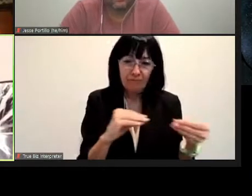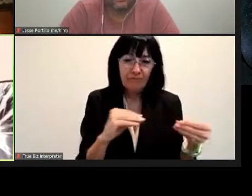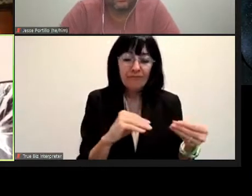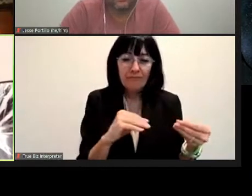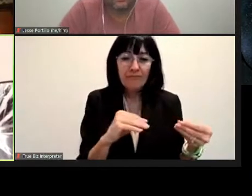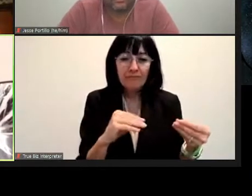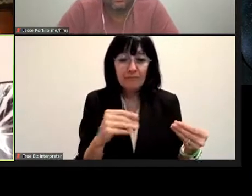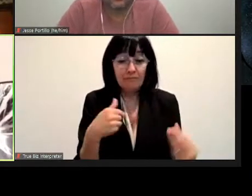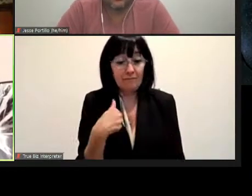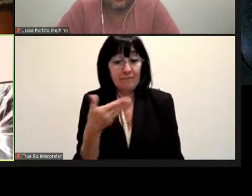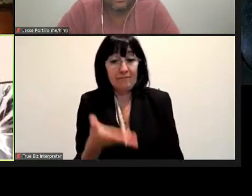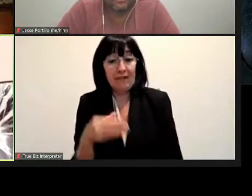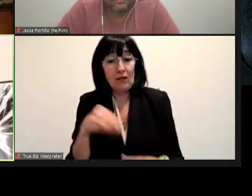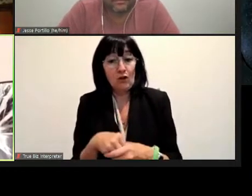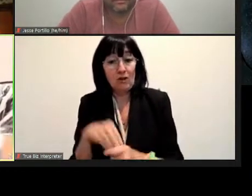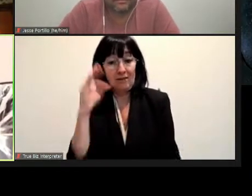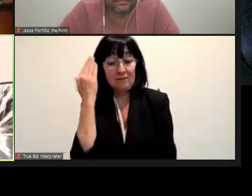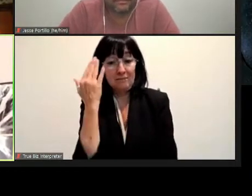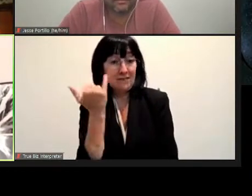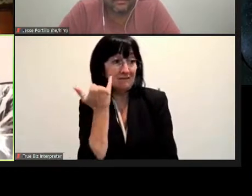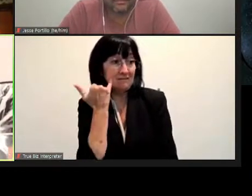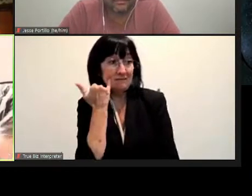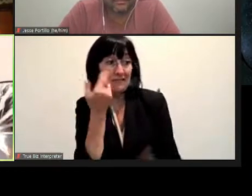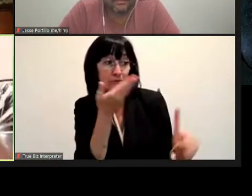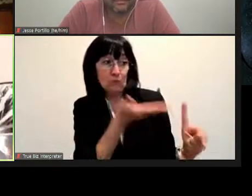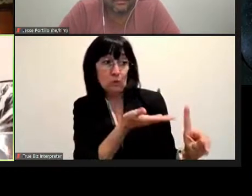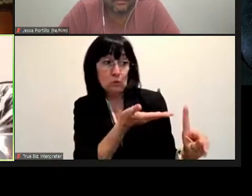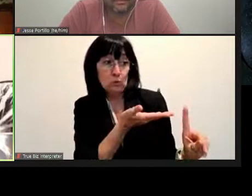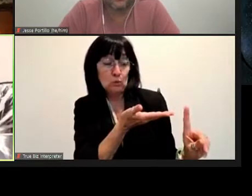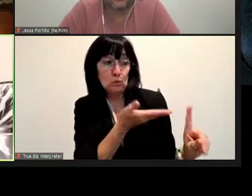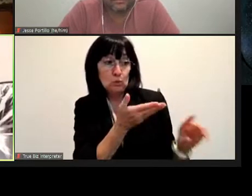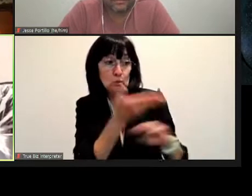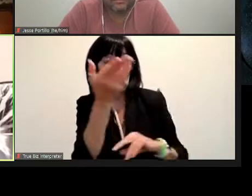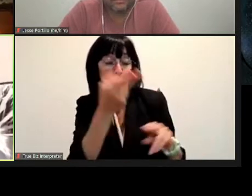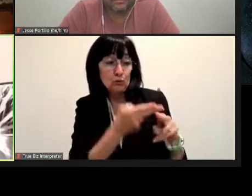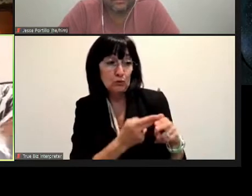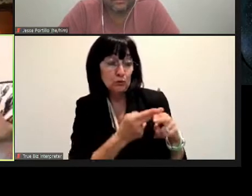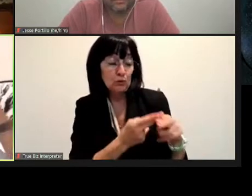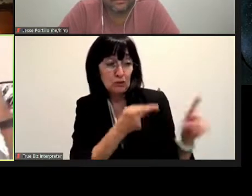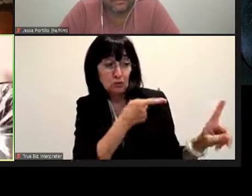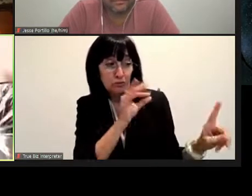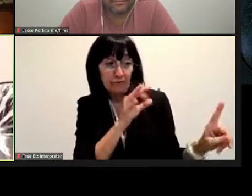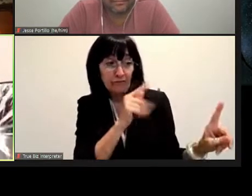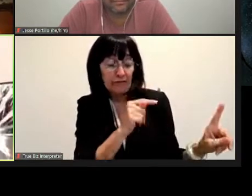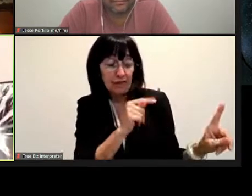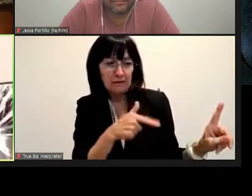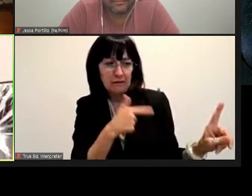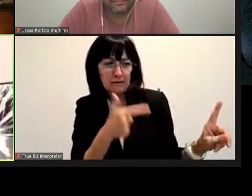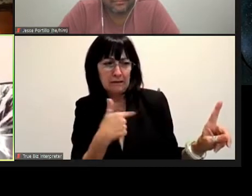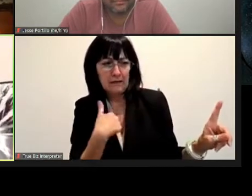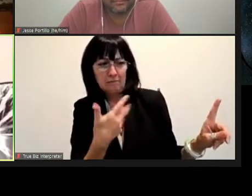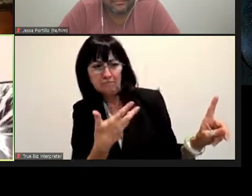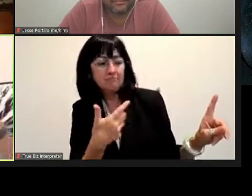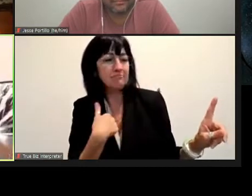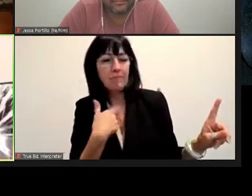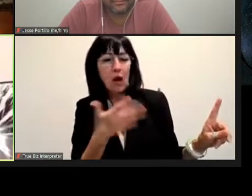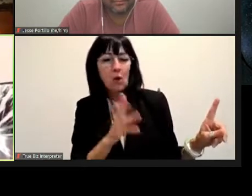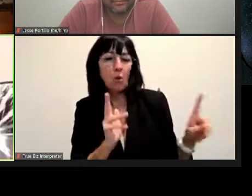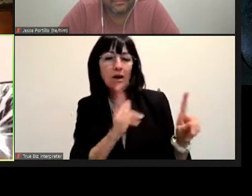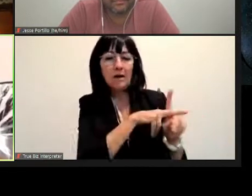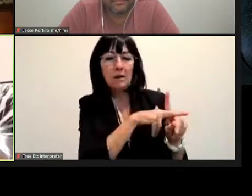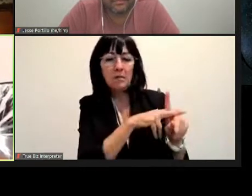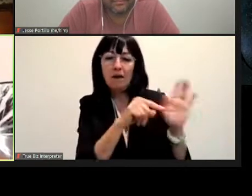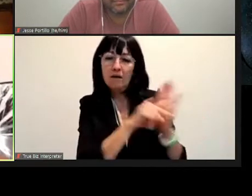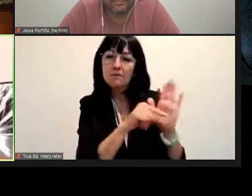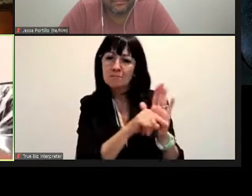being like, well, if you're fat, then, and then again, not to say that they're to imply the negative associations with fat, but as I deal with my